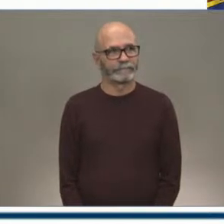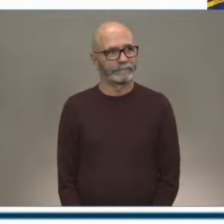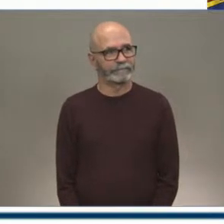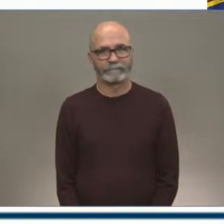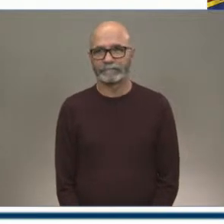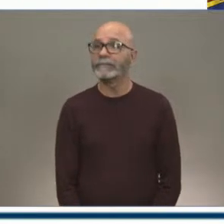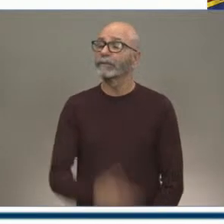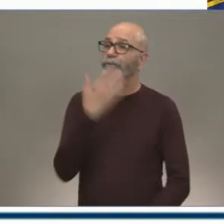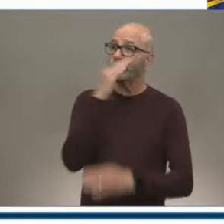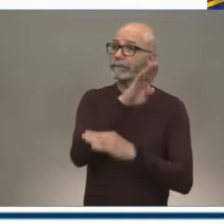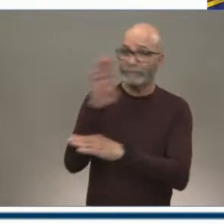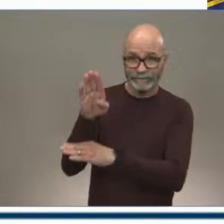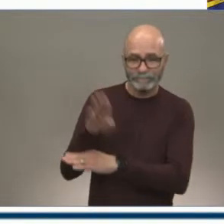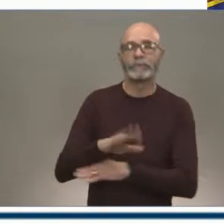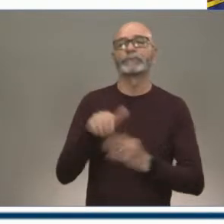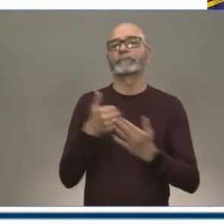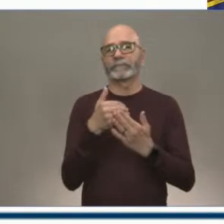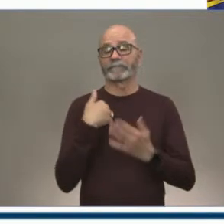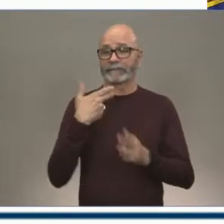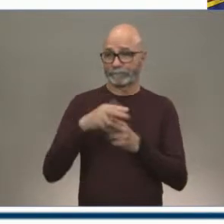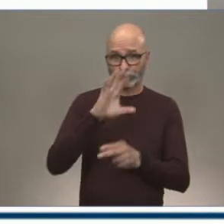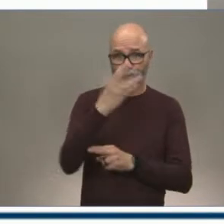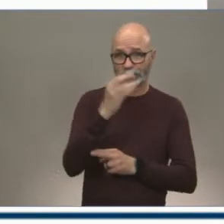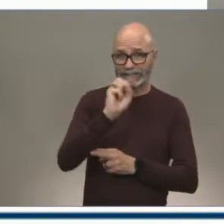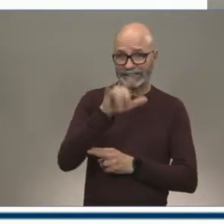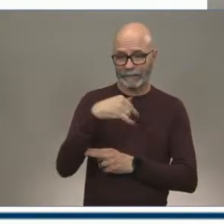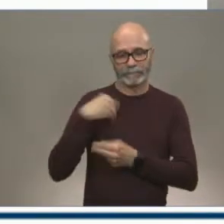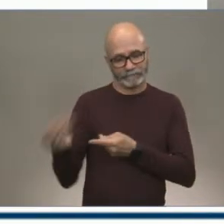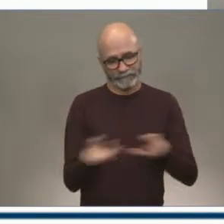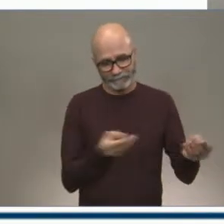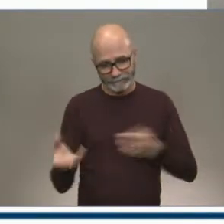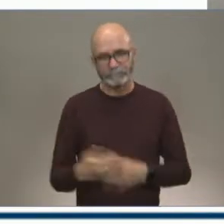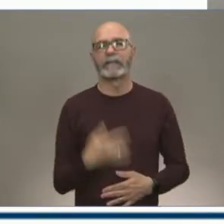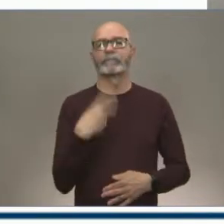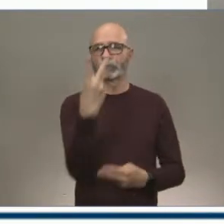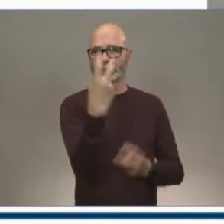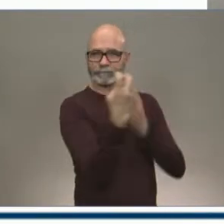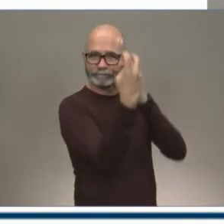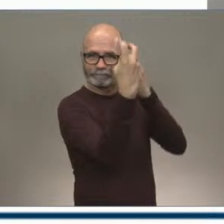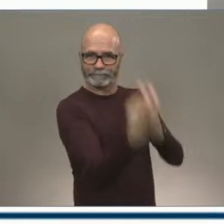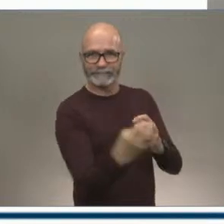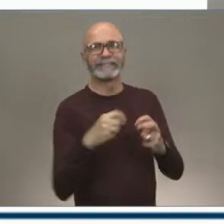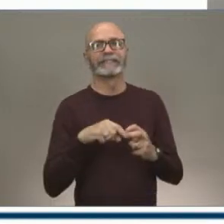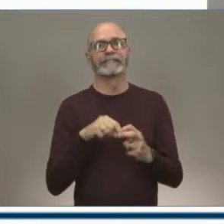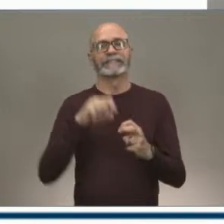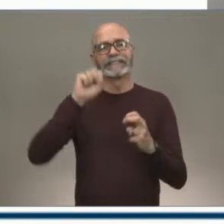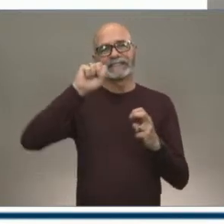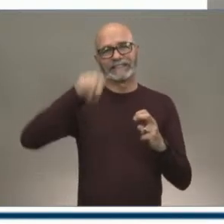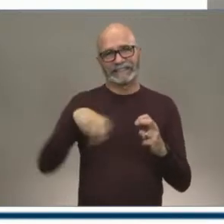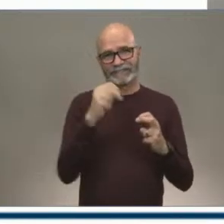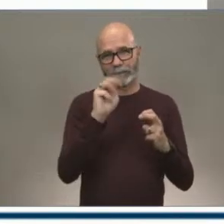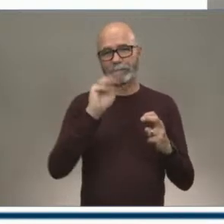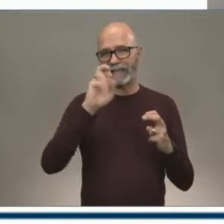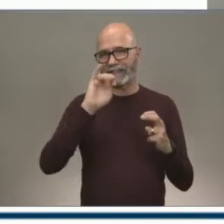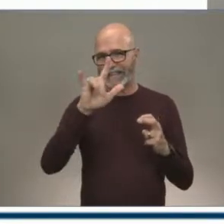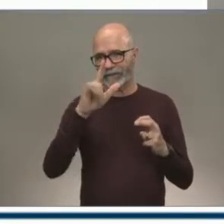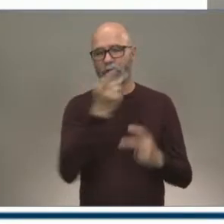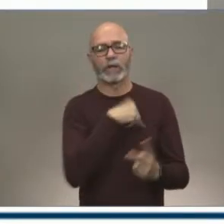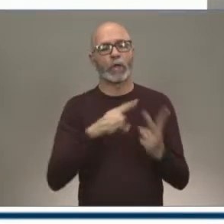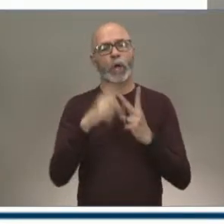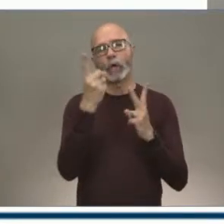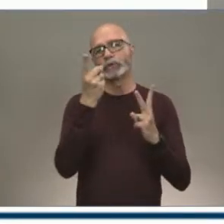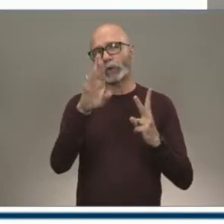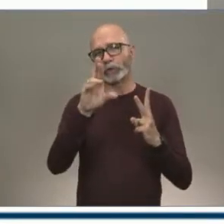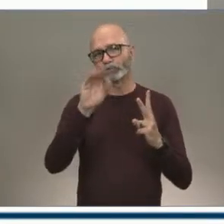Good afternoon, everyone. My name is Christy Matheson, and I'll be your moderator for today's press briefing. Before we begin, I'd like to introduce the Premier of Nova Scotia, the Honourable